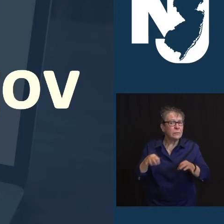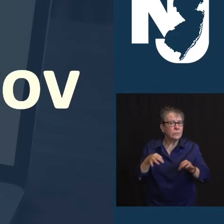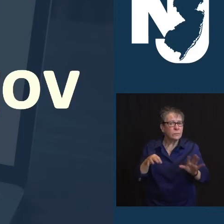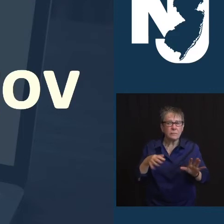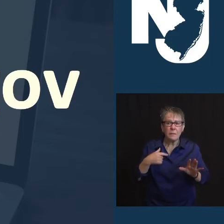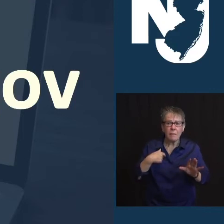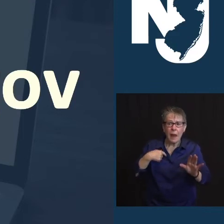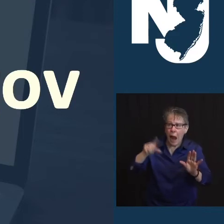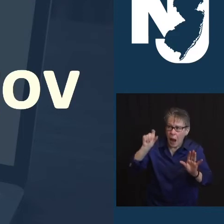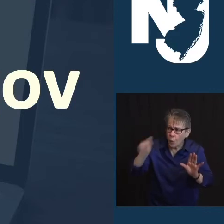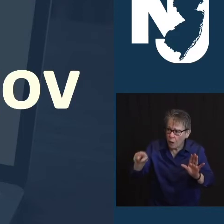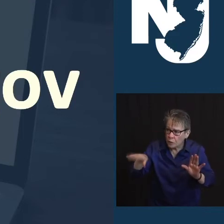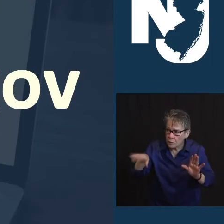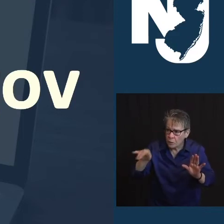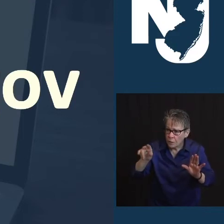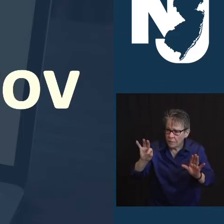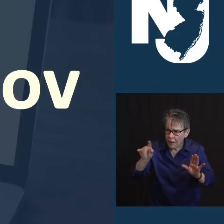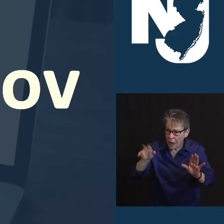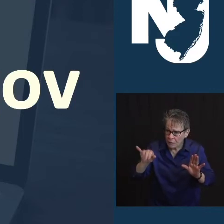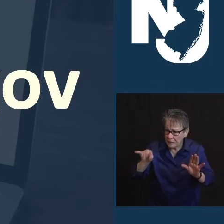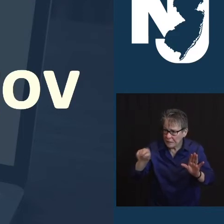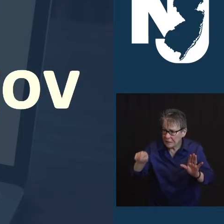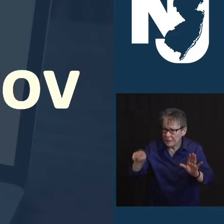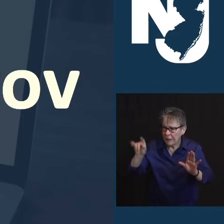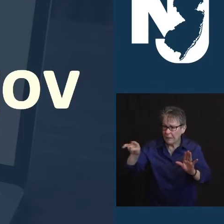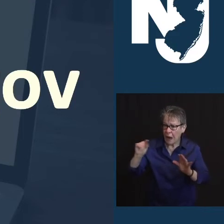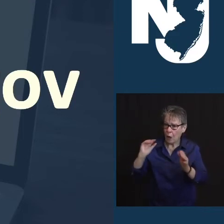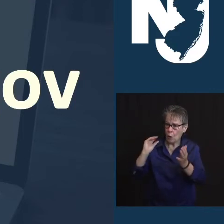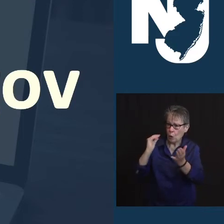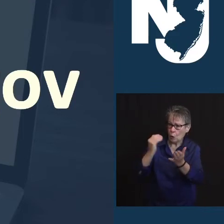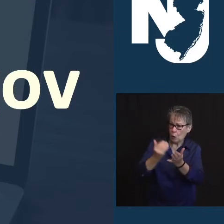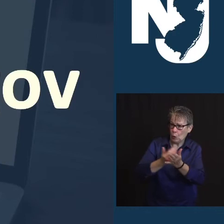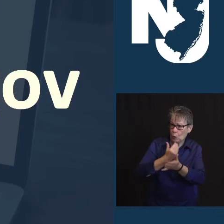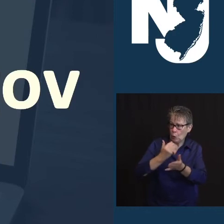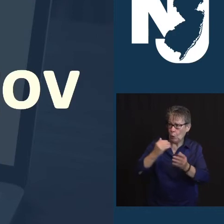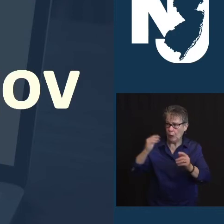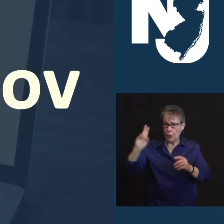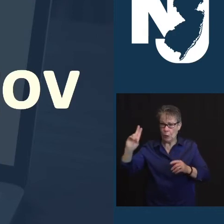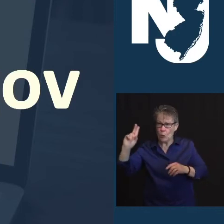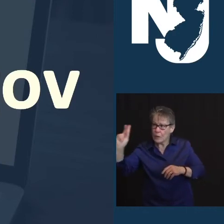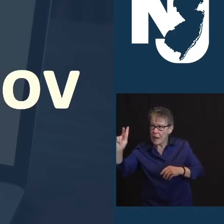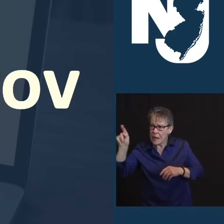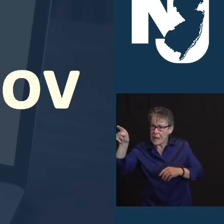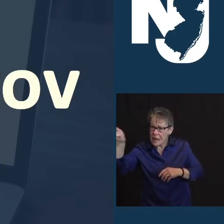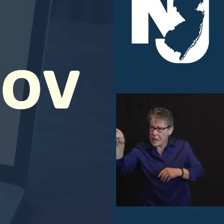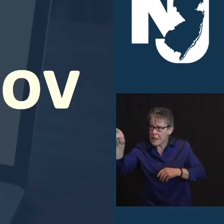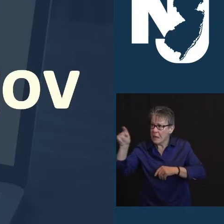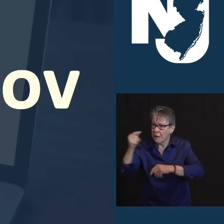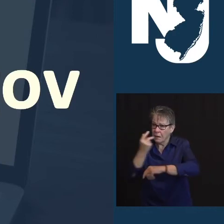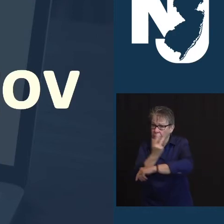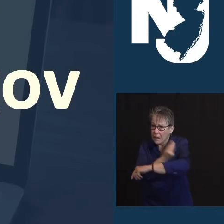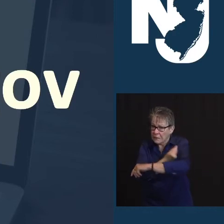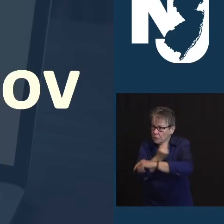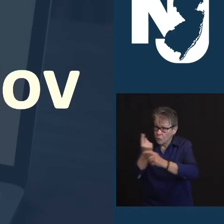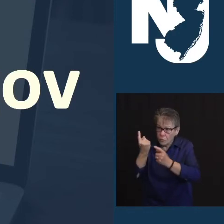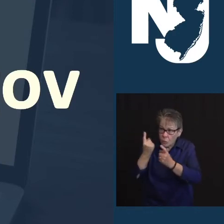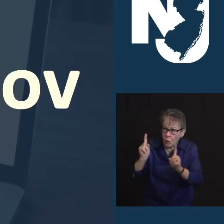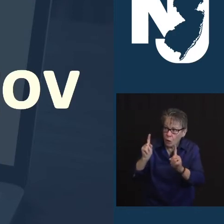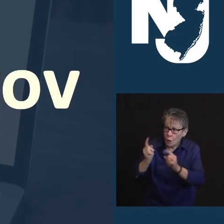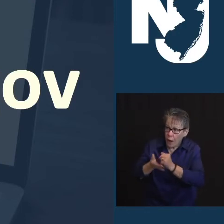was, does the new variant change the shape of the epidemiological curve? You know, we think that we're in that